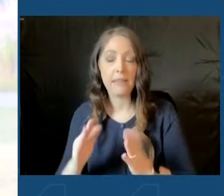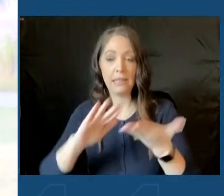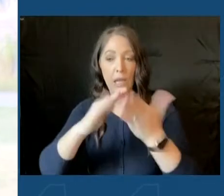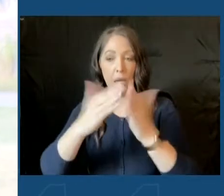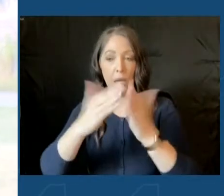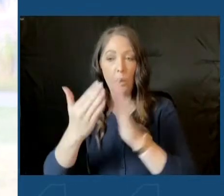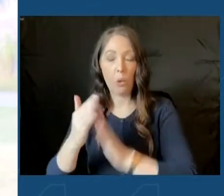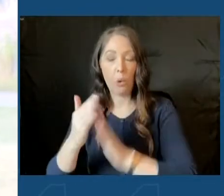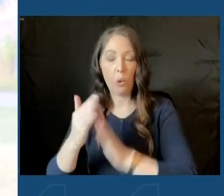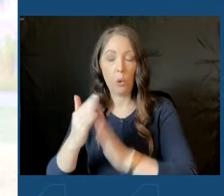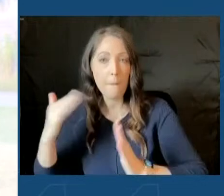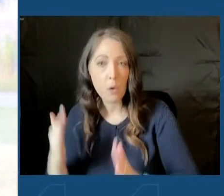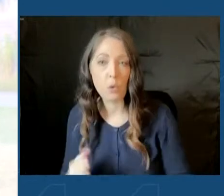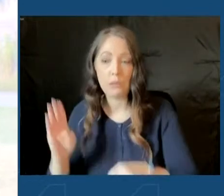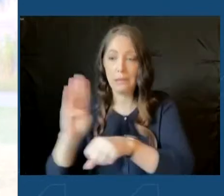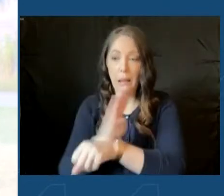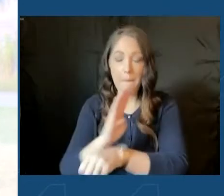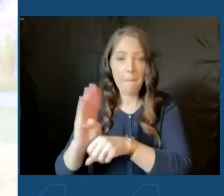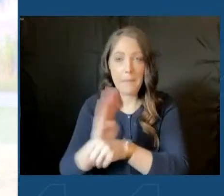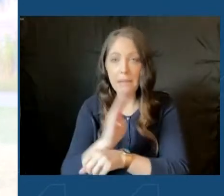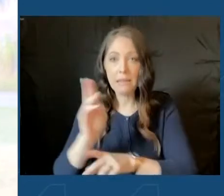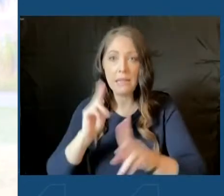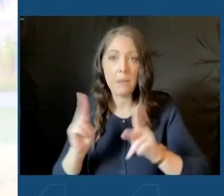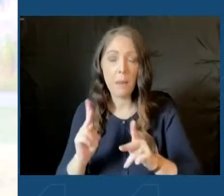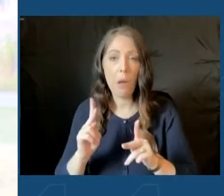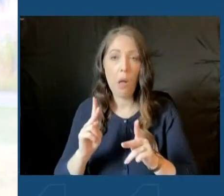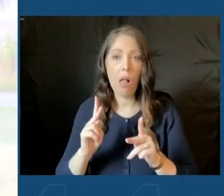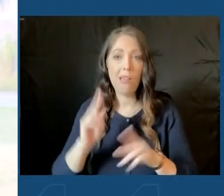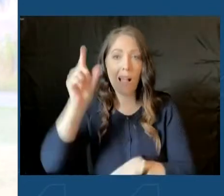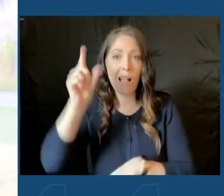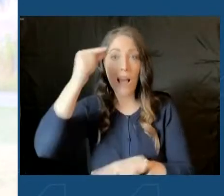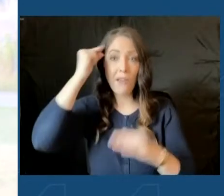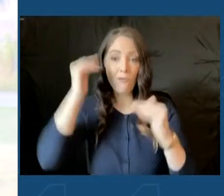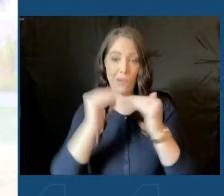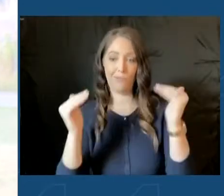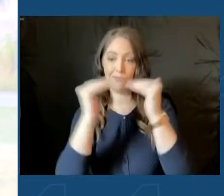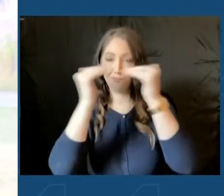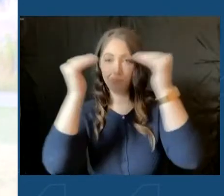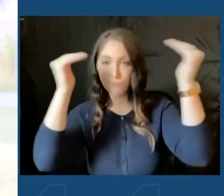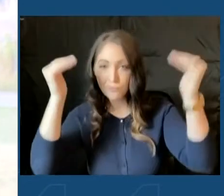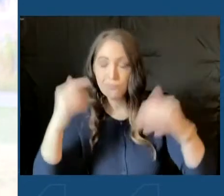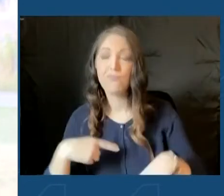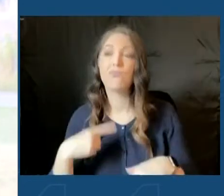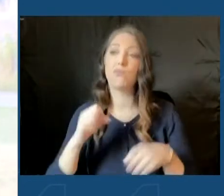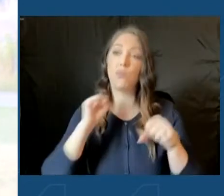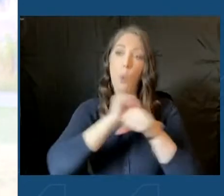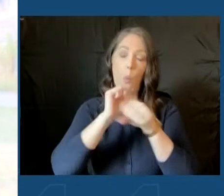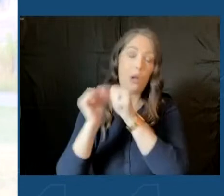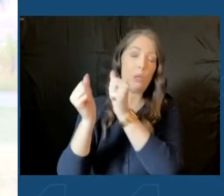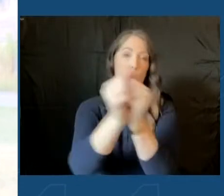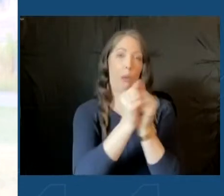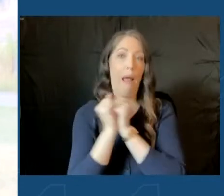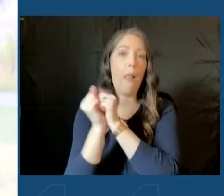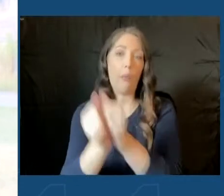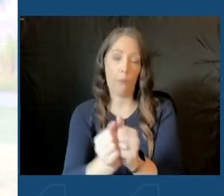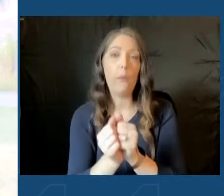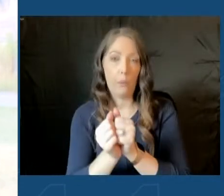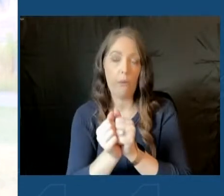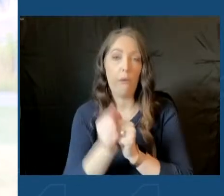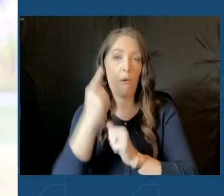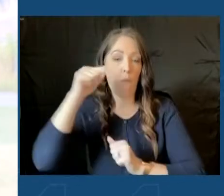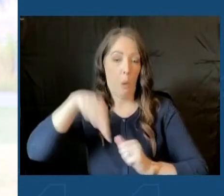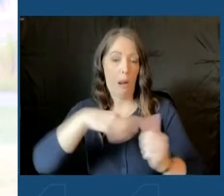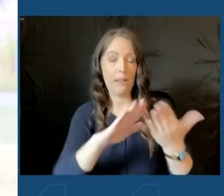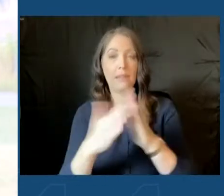business sector, everyone at all levels of government truly working together to revitalize the Queen City. This is